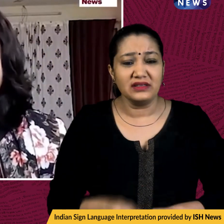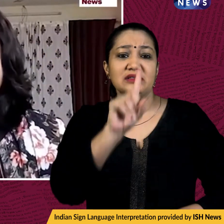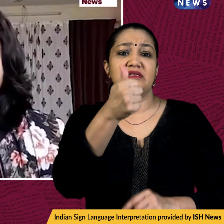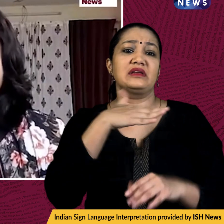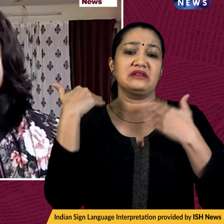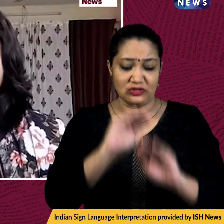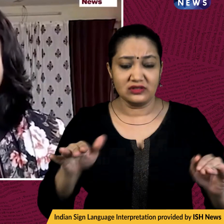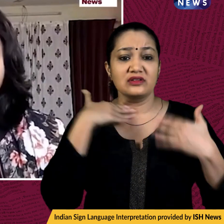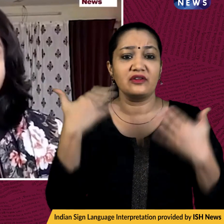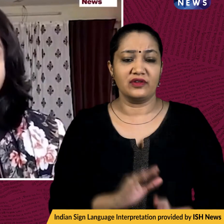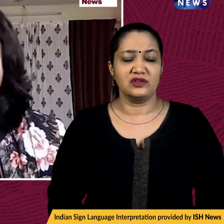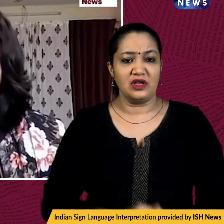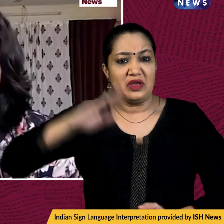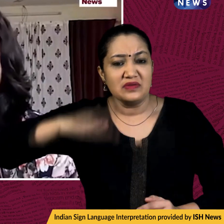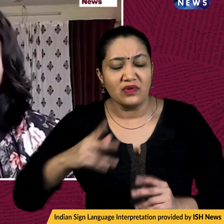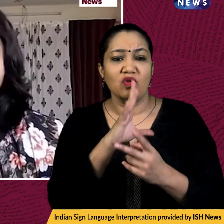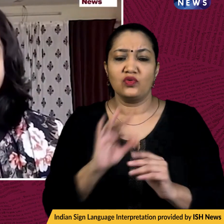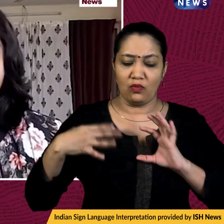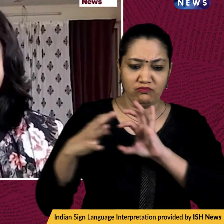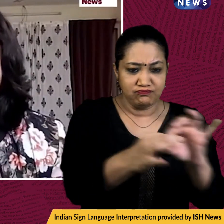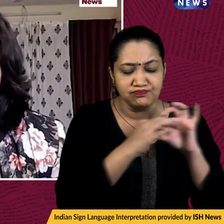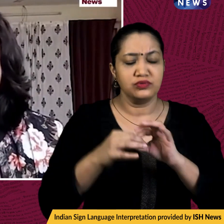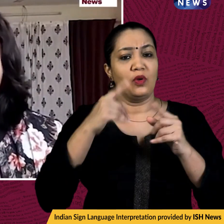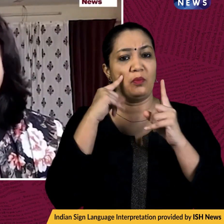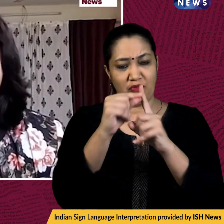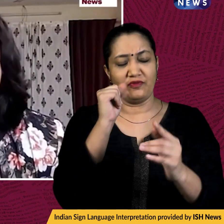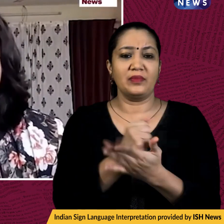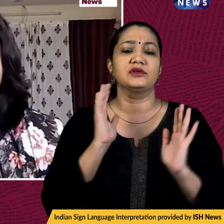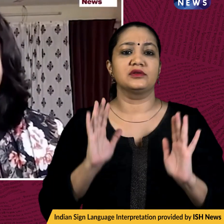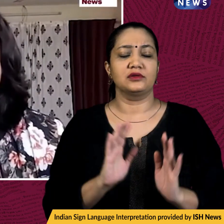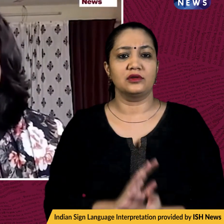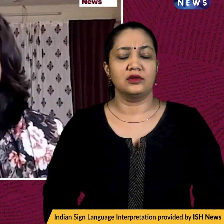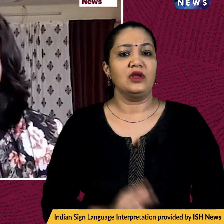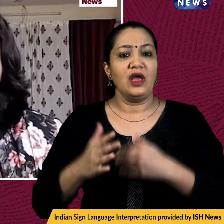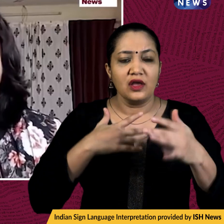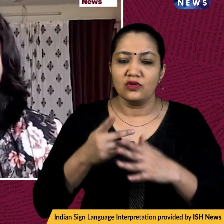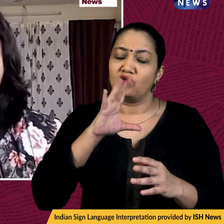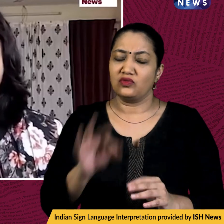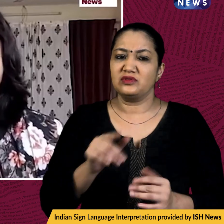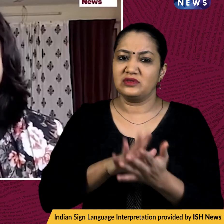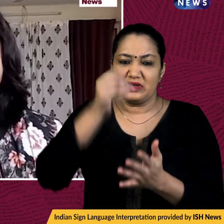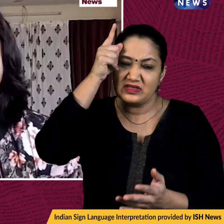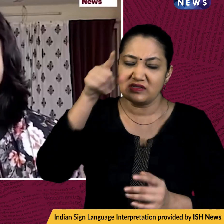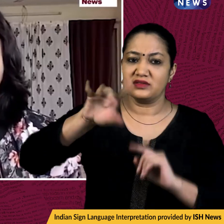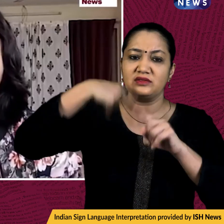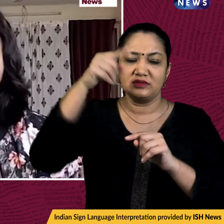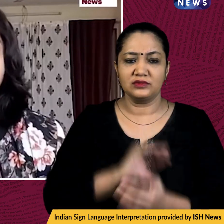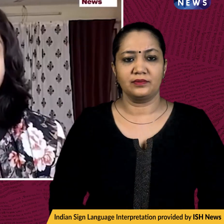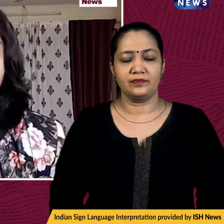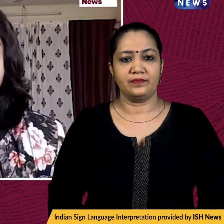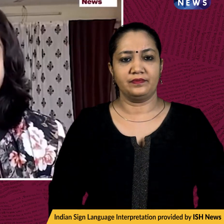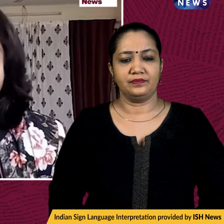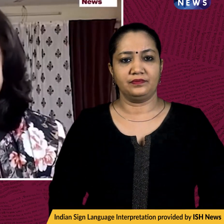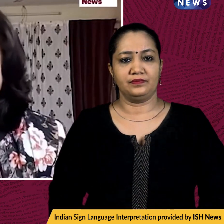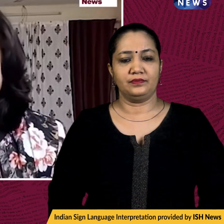He called for the Parliament to prove you are together with us. He said, prove they will not repel Ukraine and prove they are